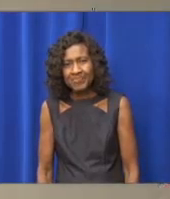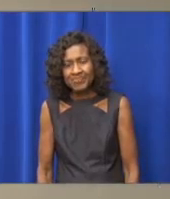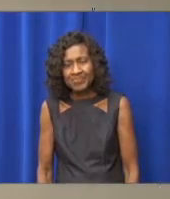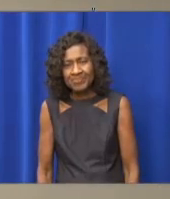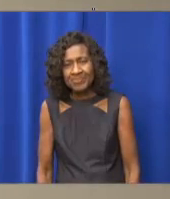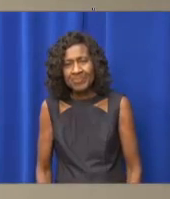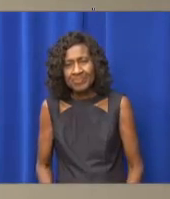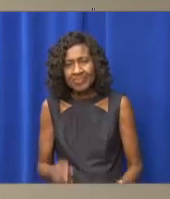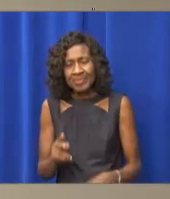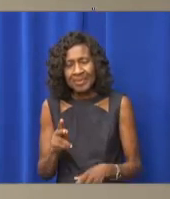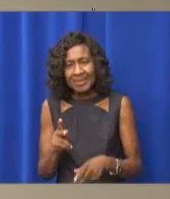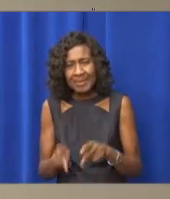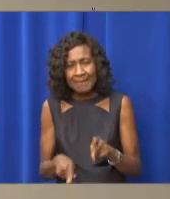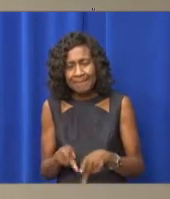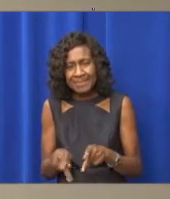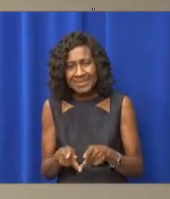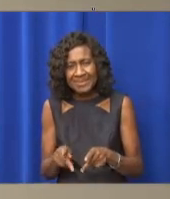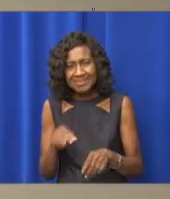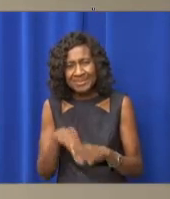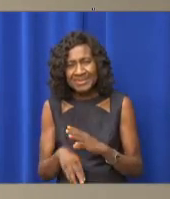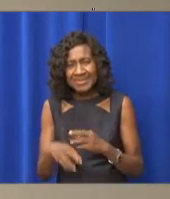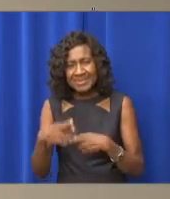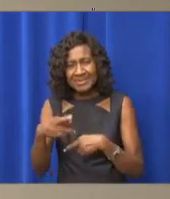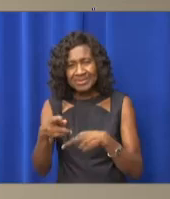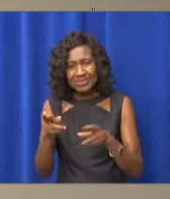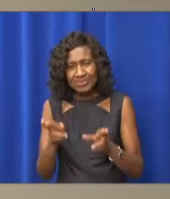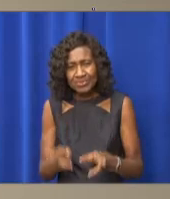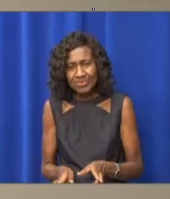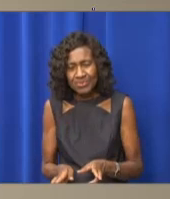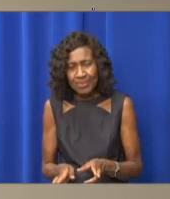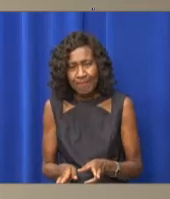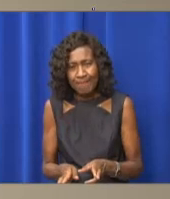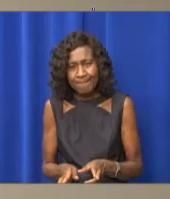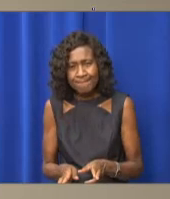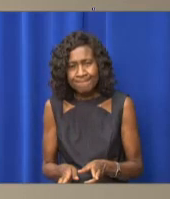if people were in the room, I think